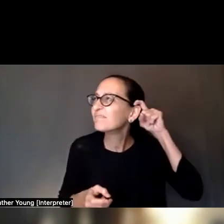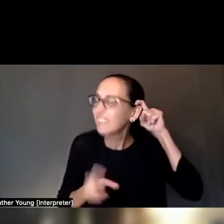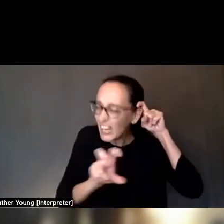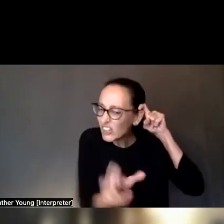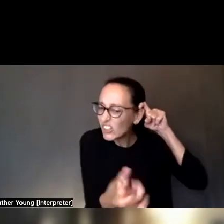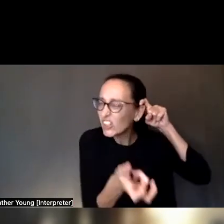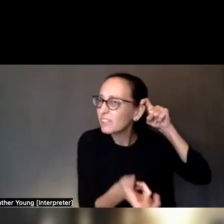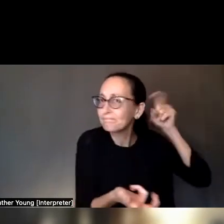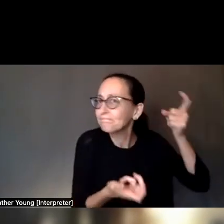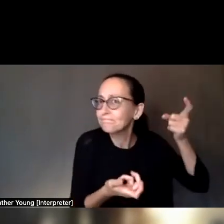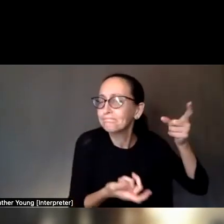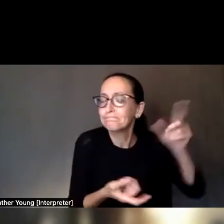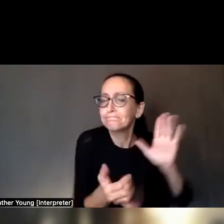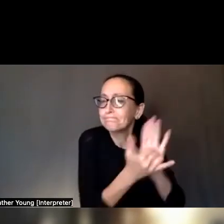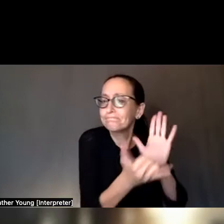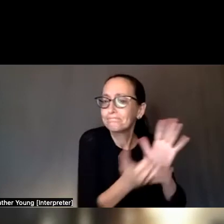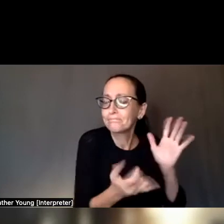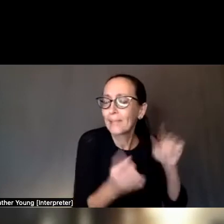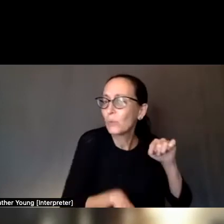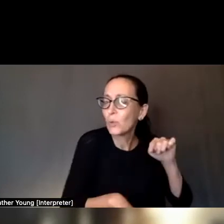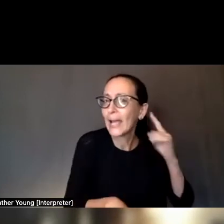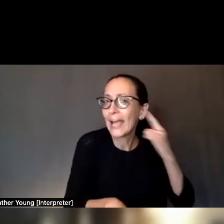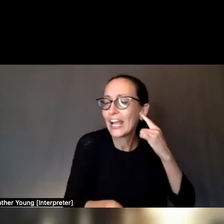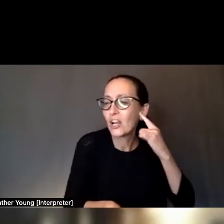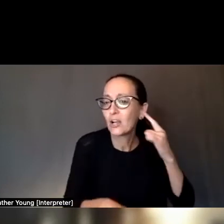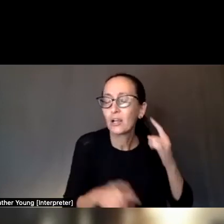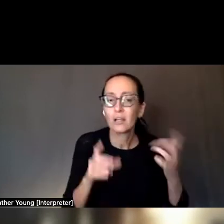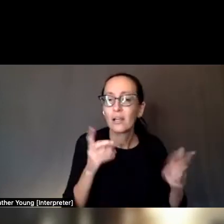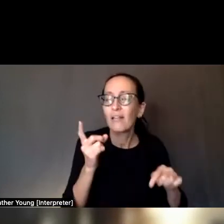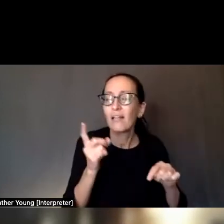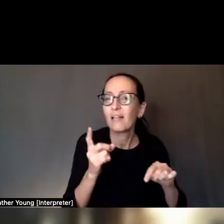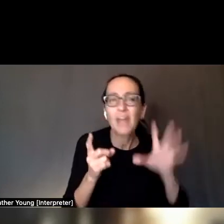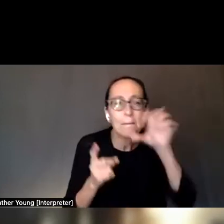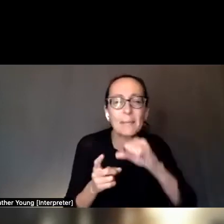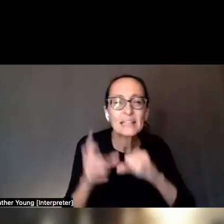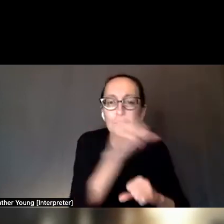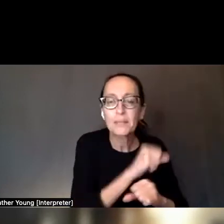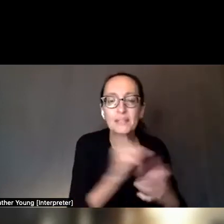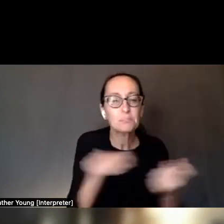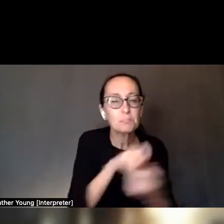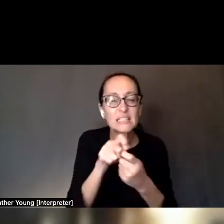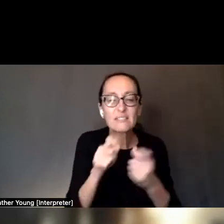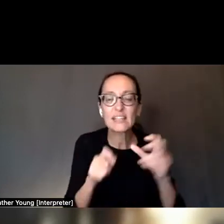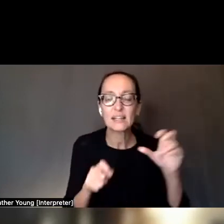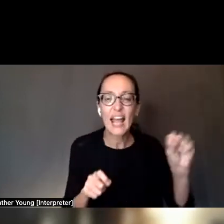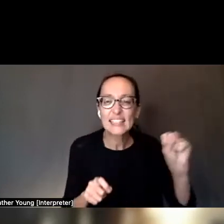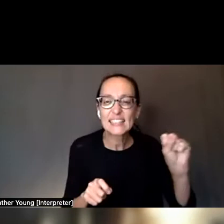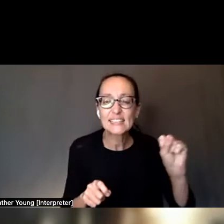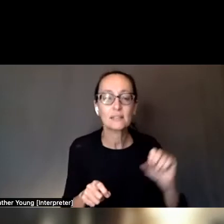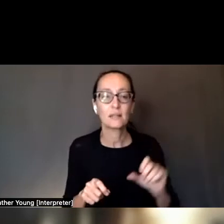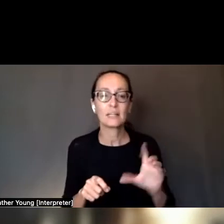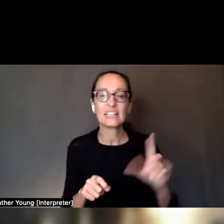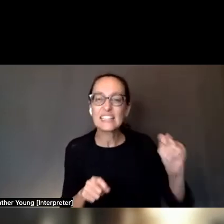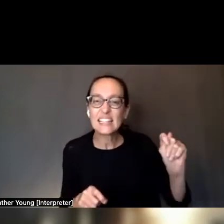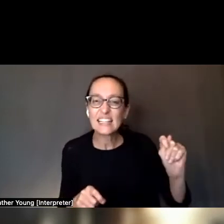sound. And that means somebody will miss those sounds like a T sound or an S sound, and it makes it